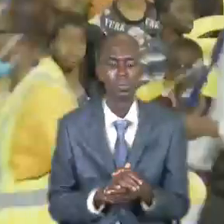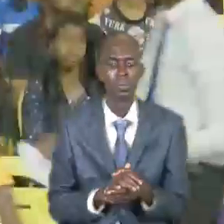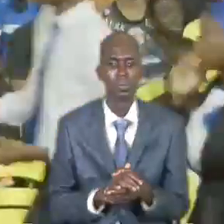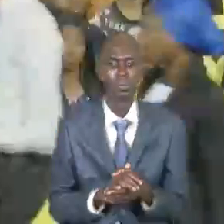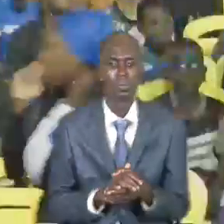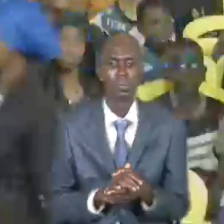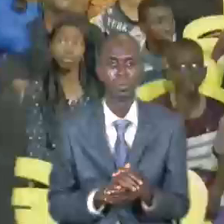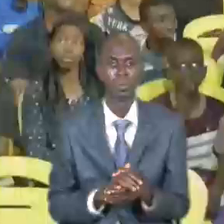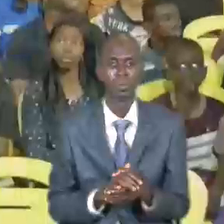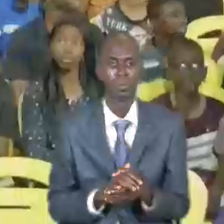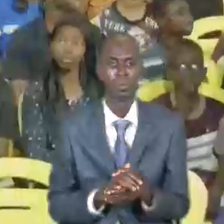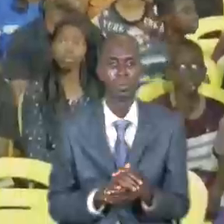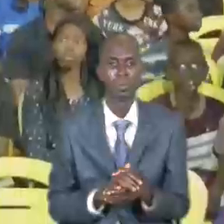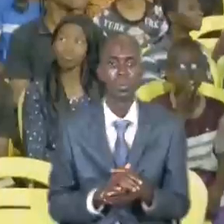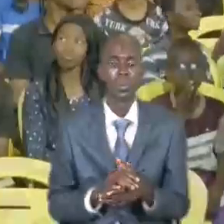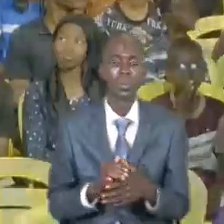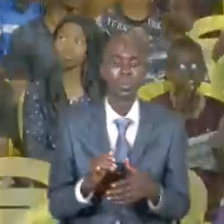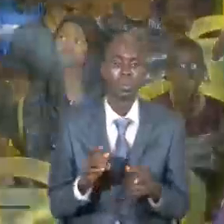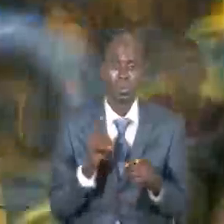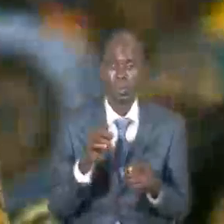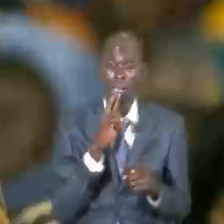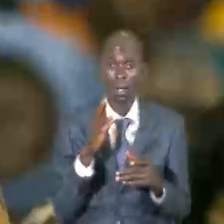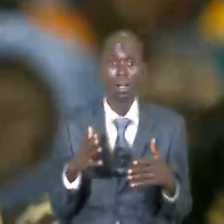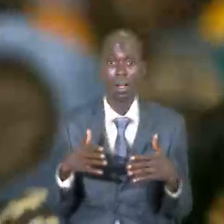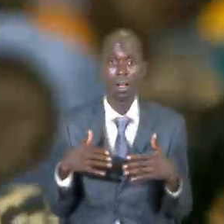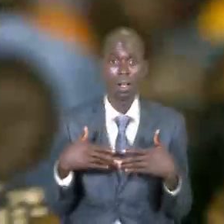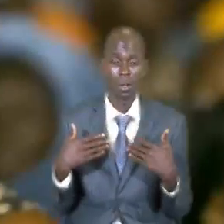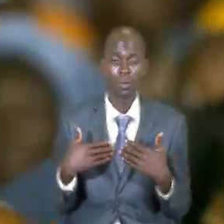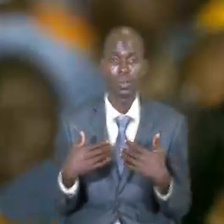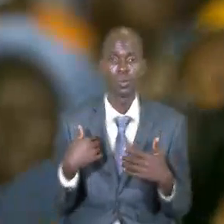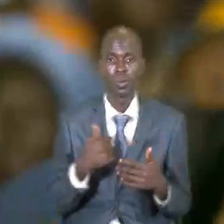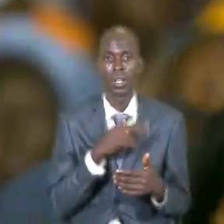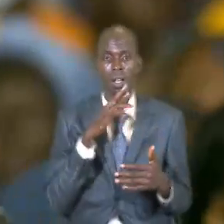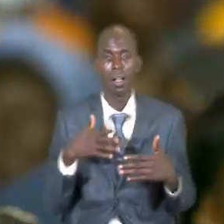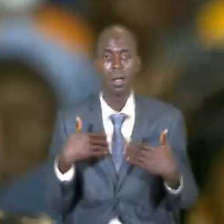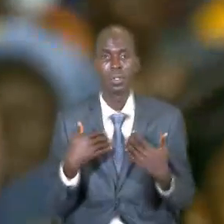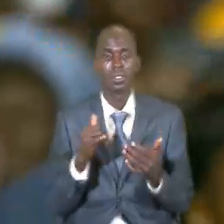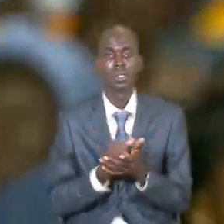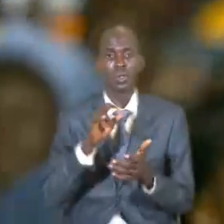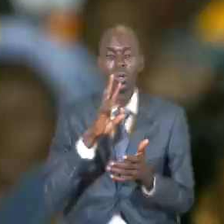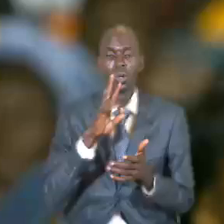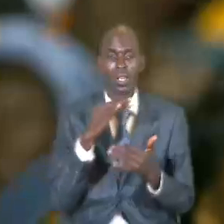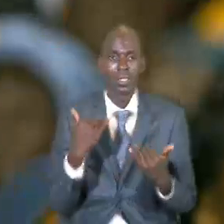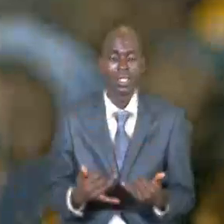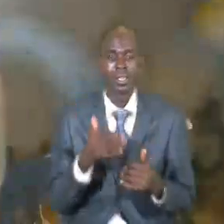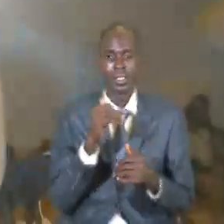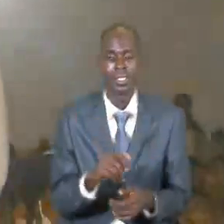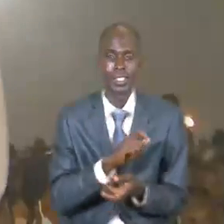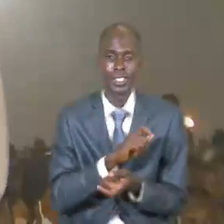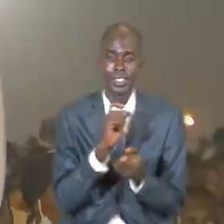happy that you are now a changed person, a transformed